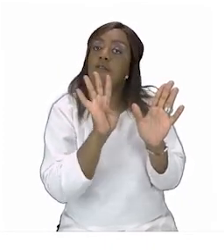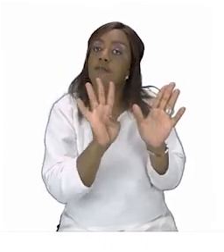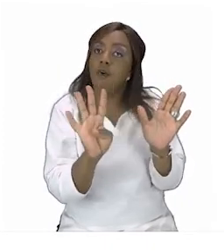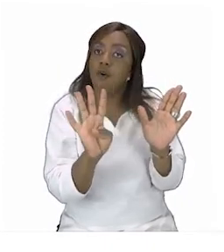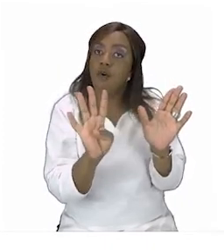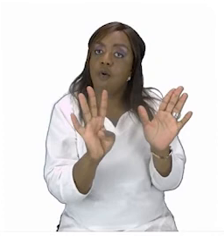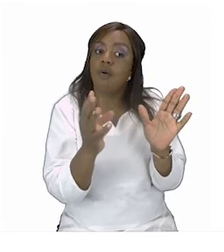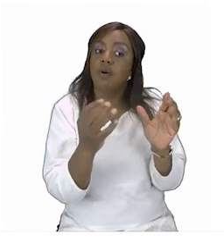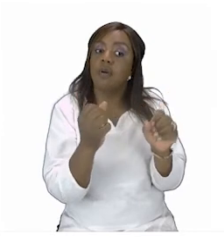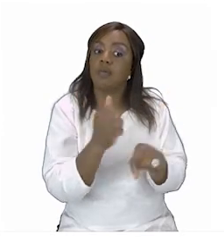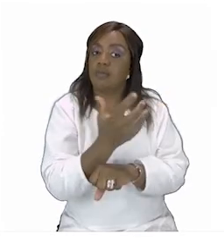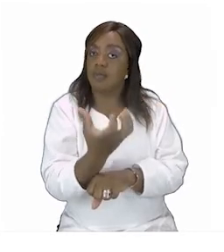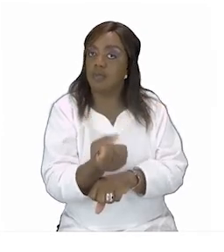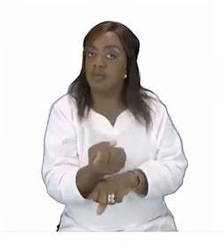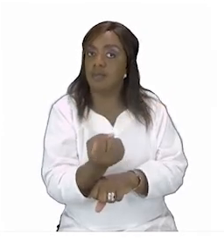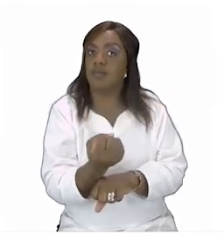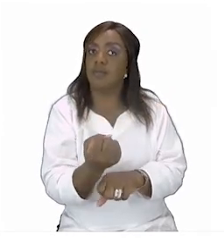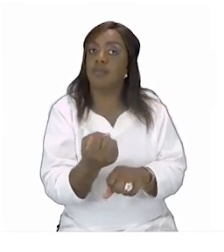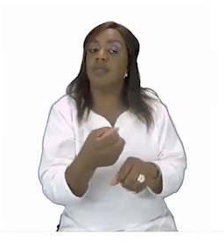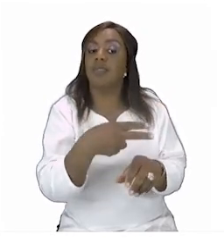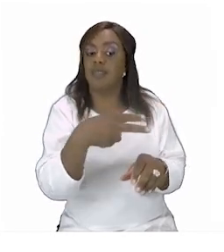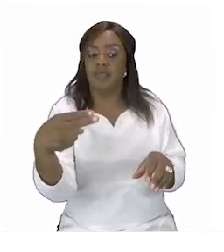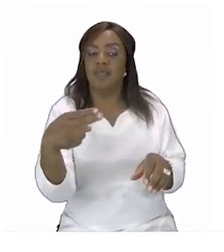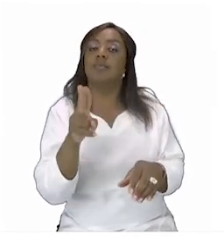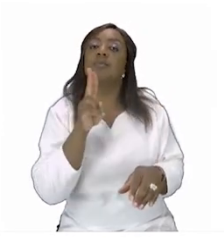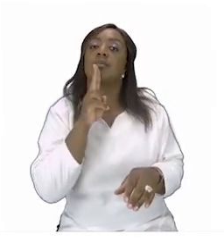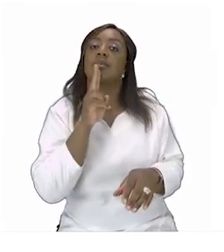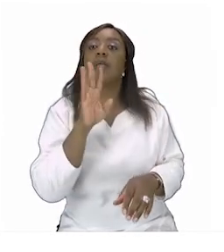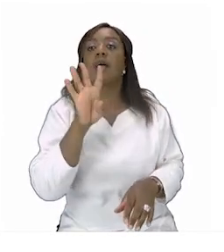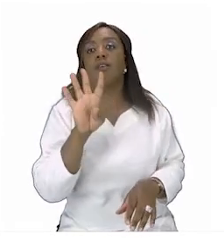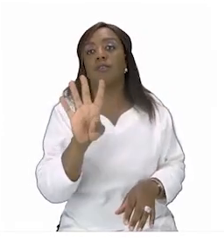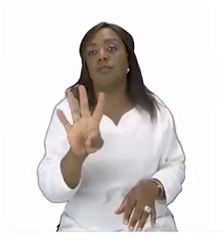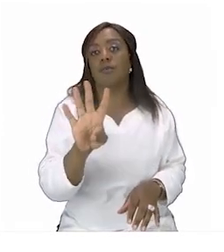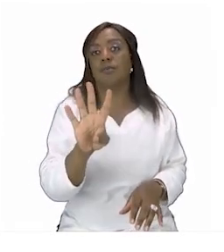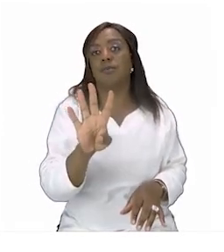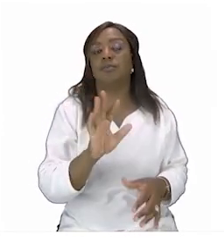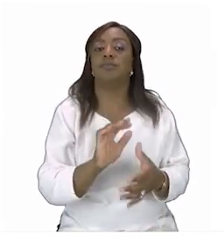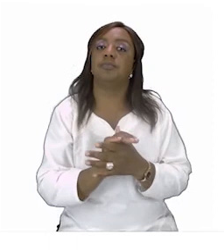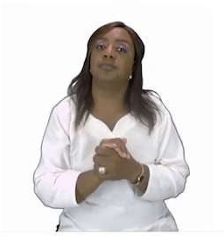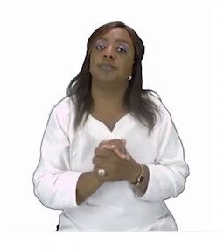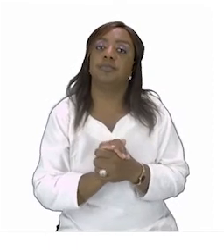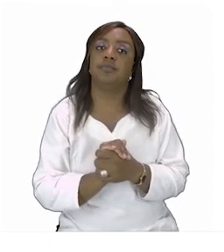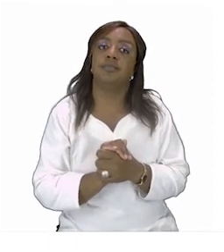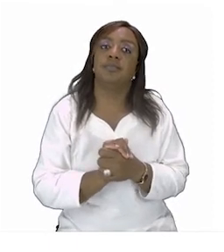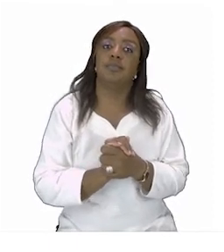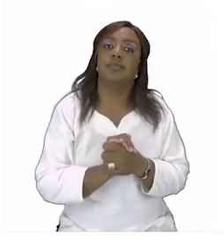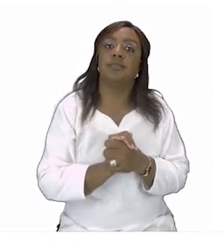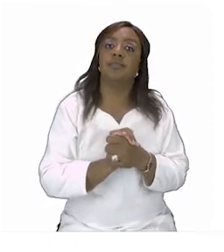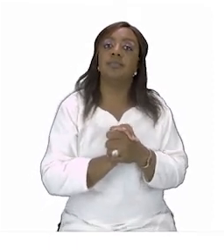1, 2, 3, 4. There are 4 donuts not crossed out. So our answer